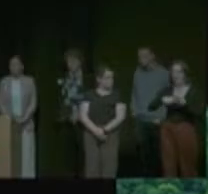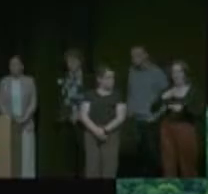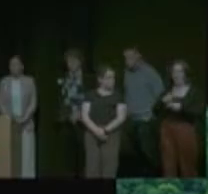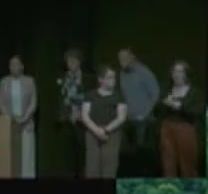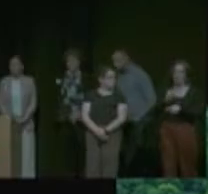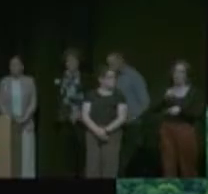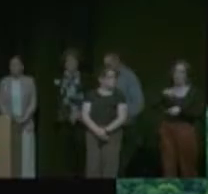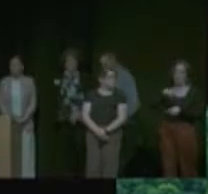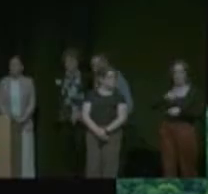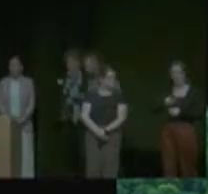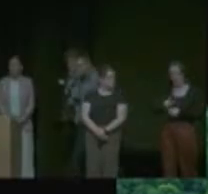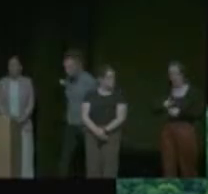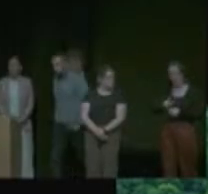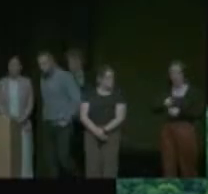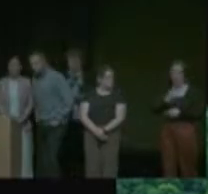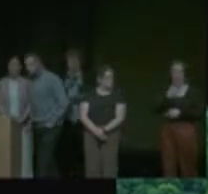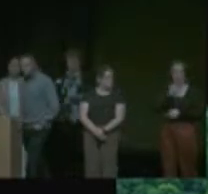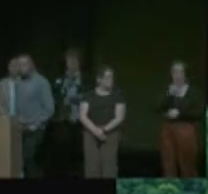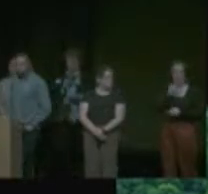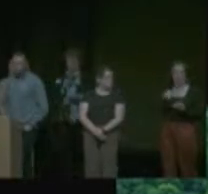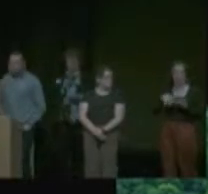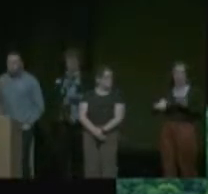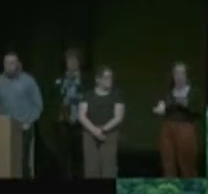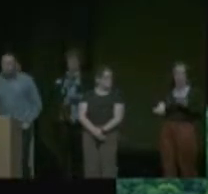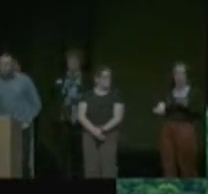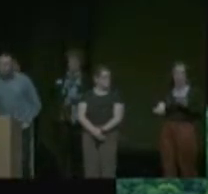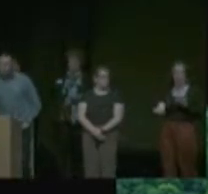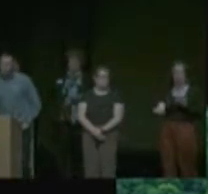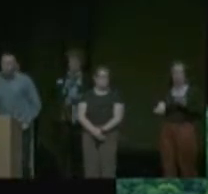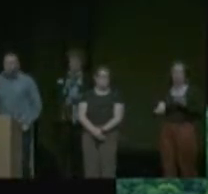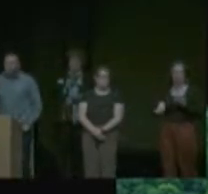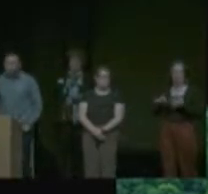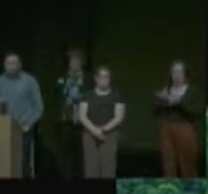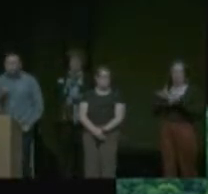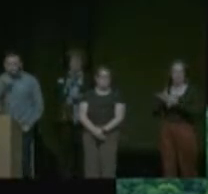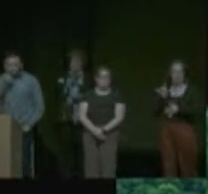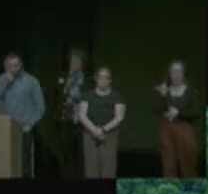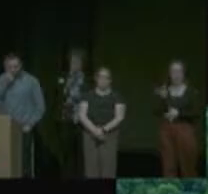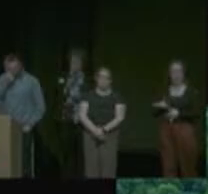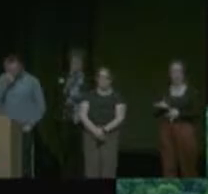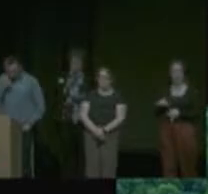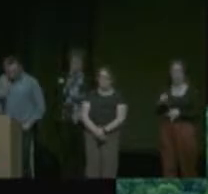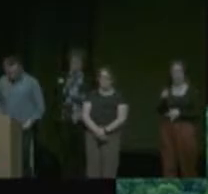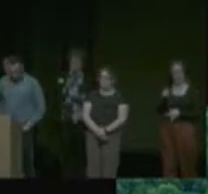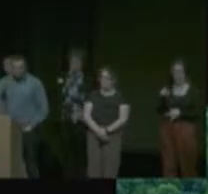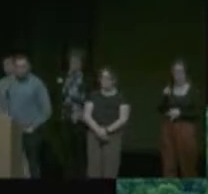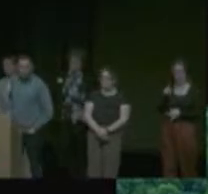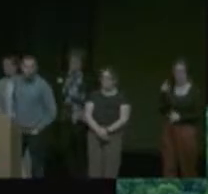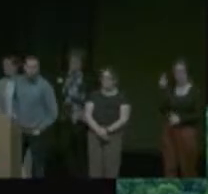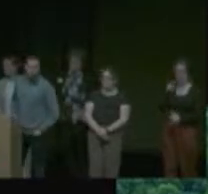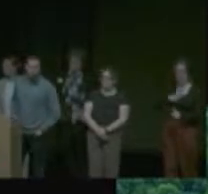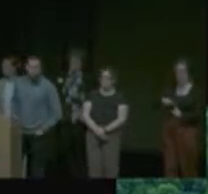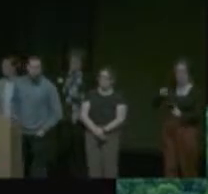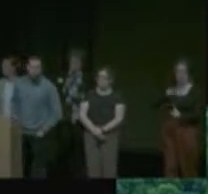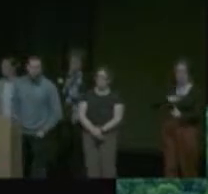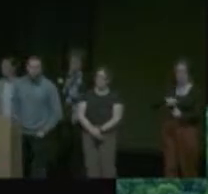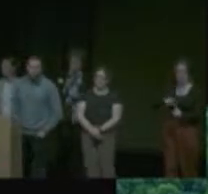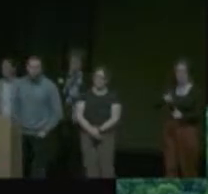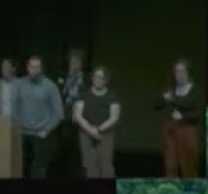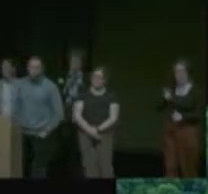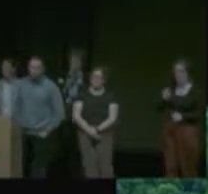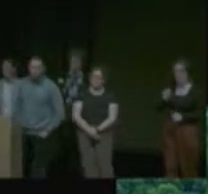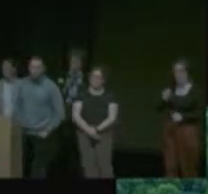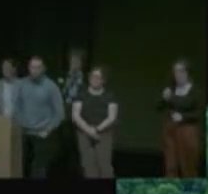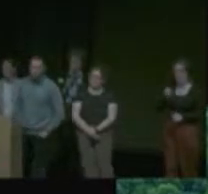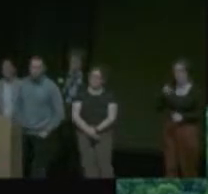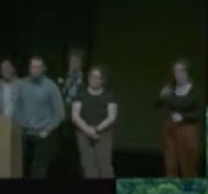or leak out of that pipeline? And related to that, are you monitoring turbidity downstream of the dam,